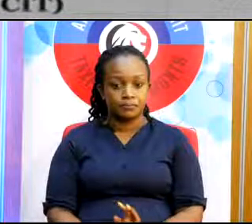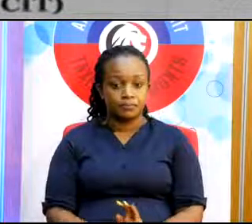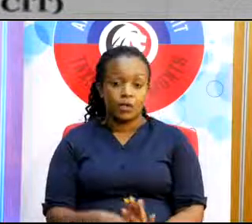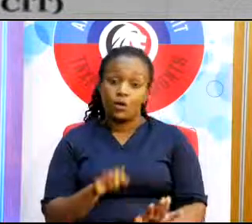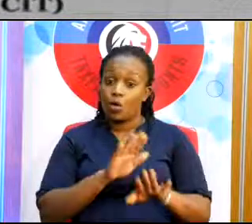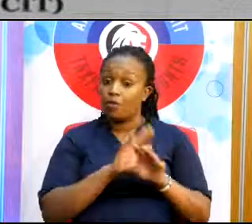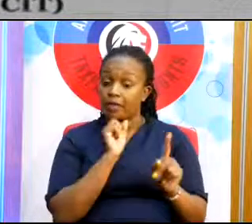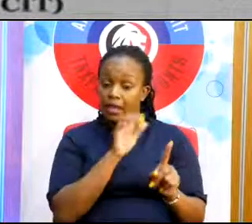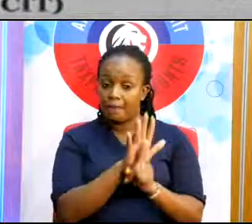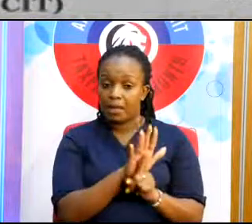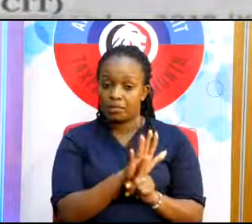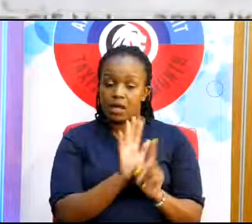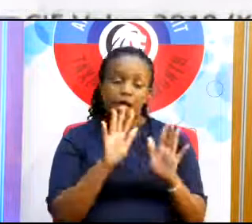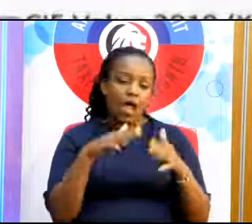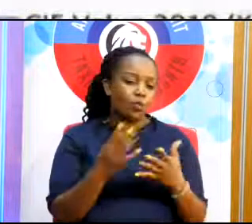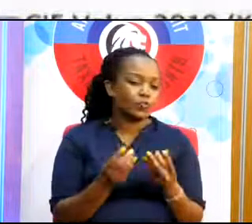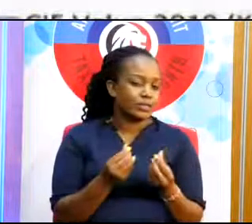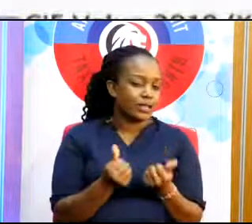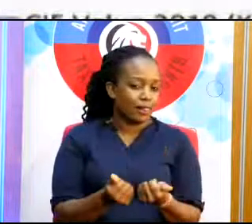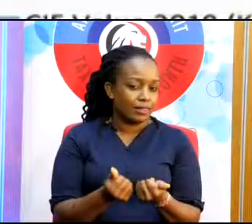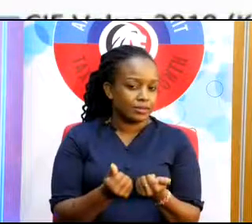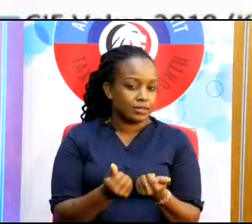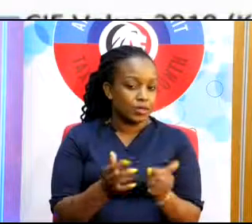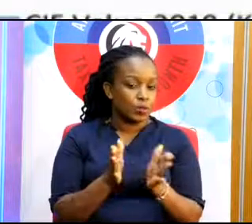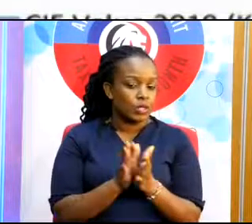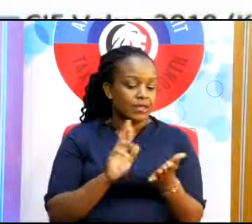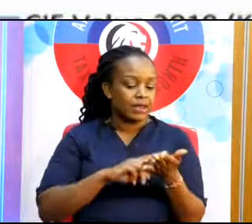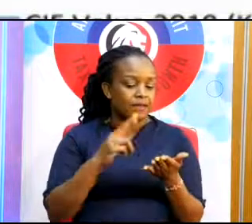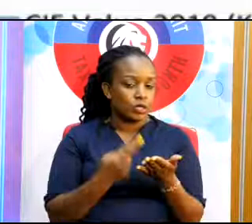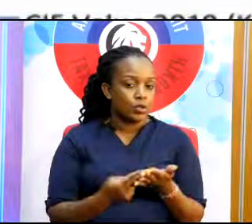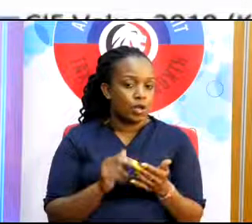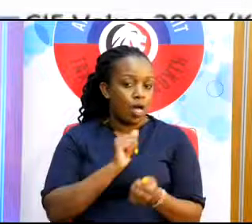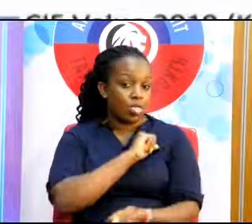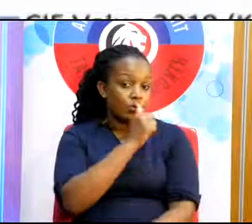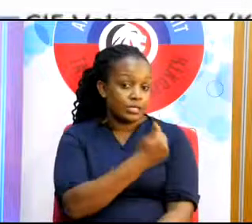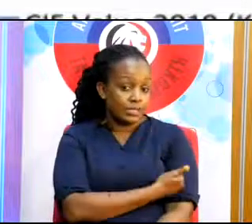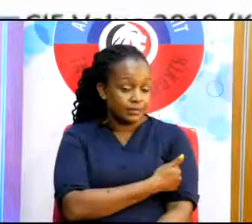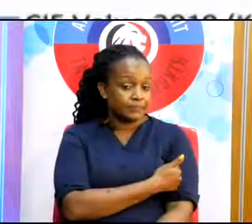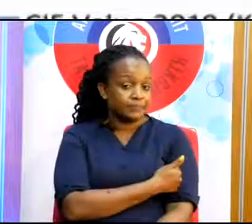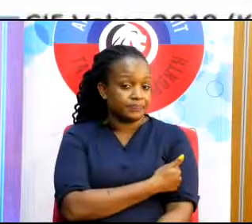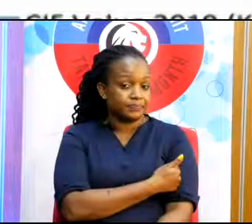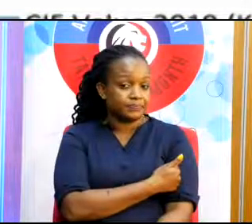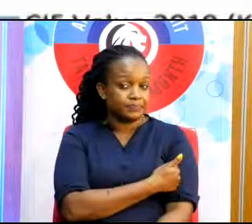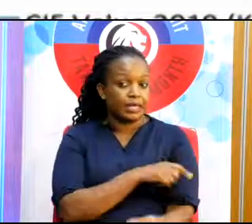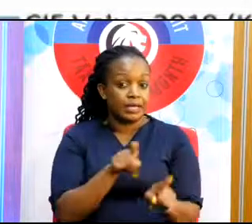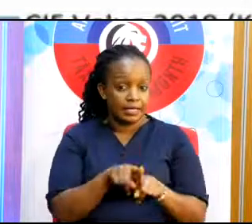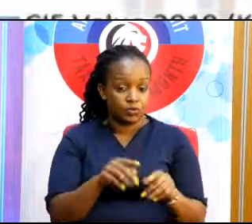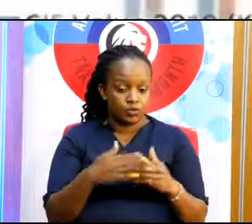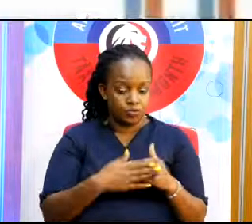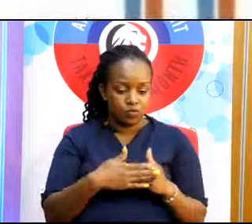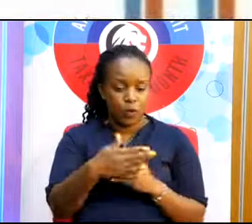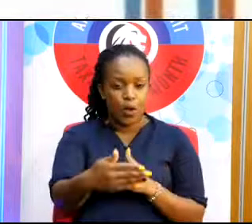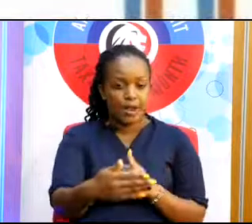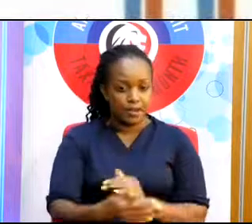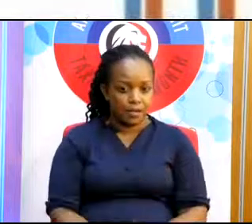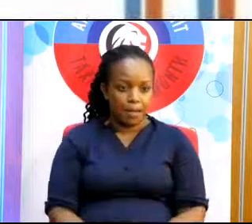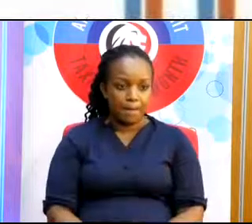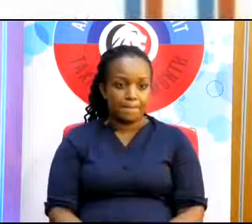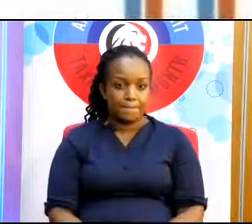the impact of how we dealt as a revenue authority. You move forward.